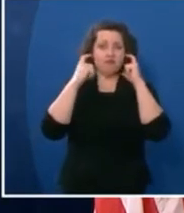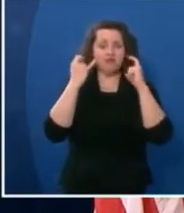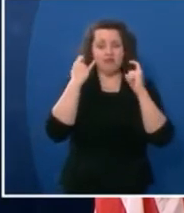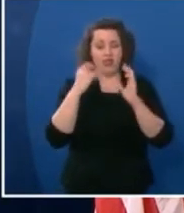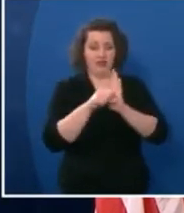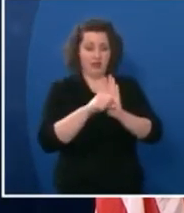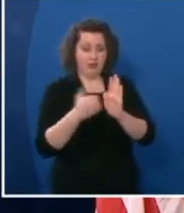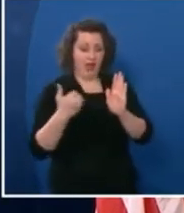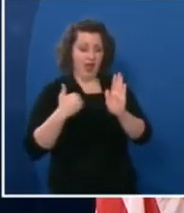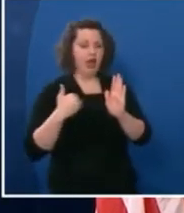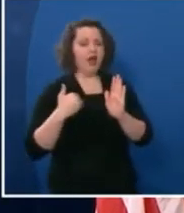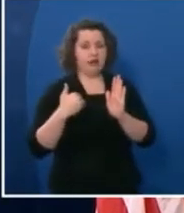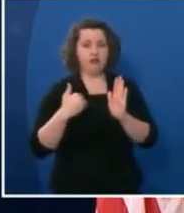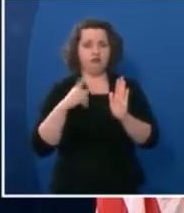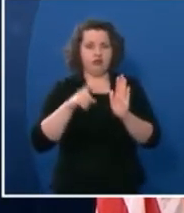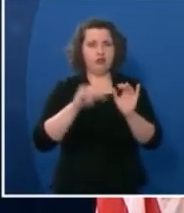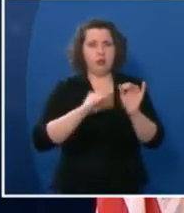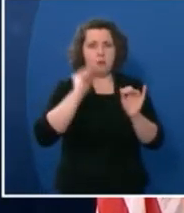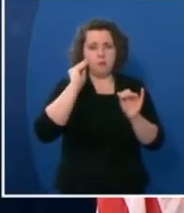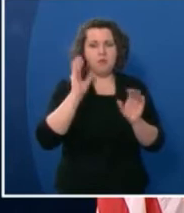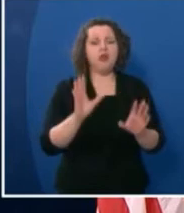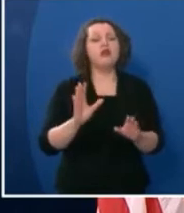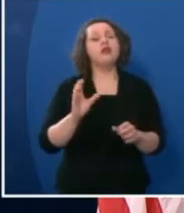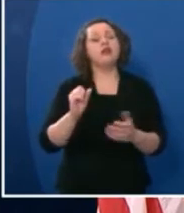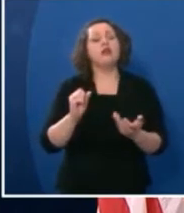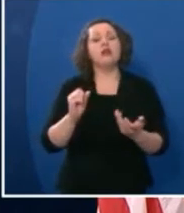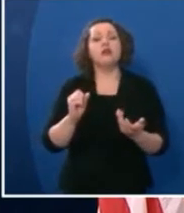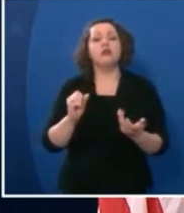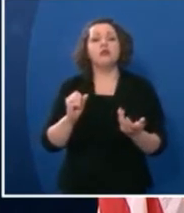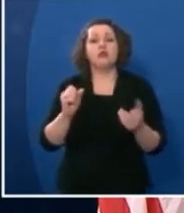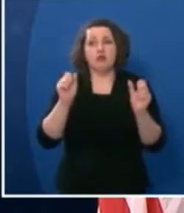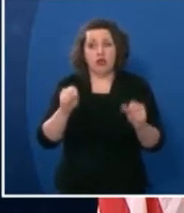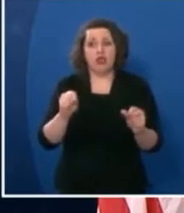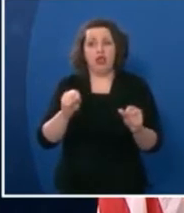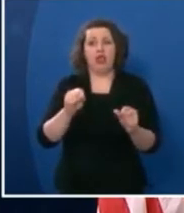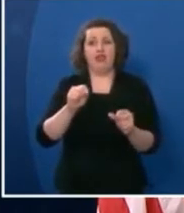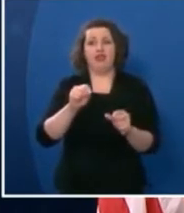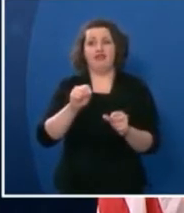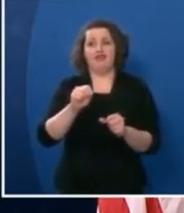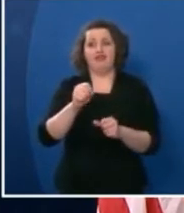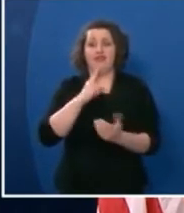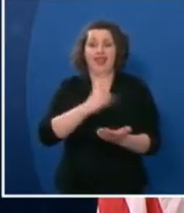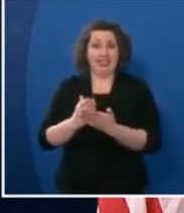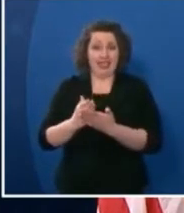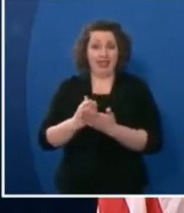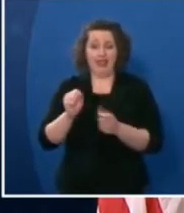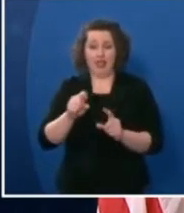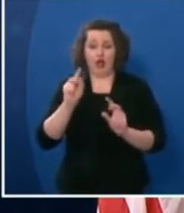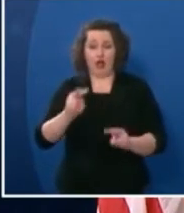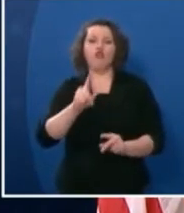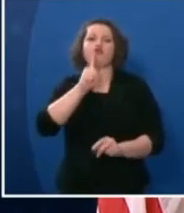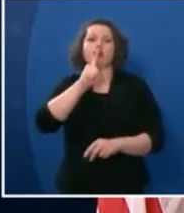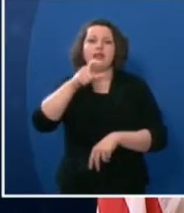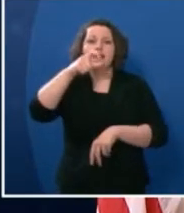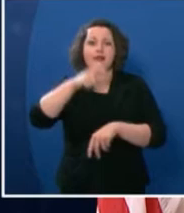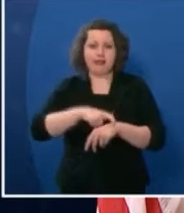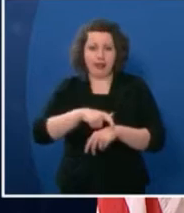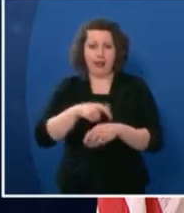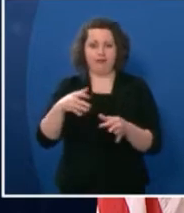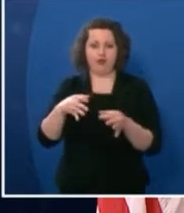symptoms, then they absolutely should isolate themselves. So we're also able to look at data on a real time. That's something else that Test Iowa has been able to bring to the